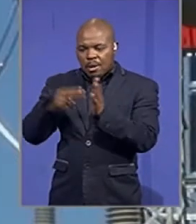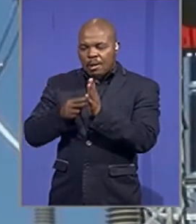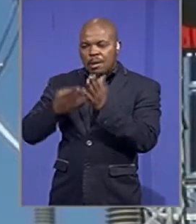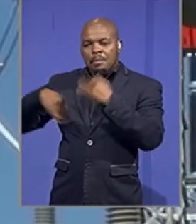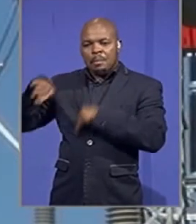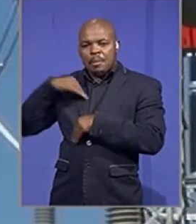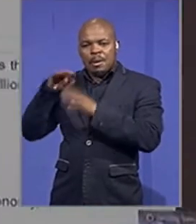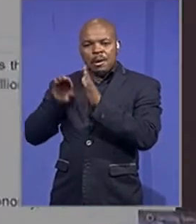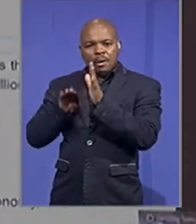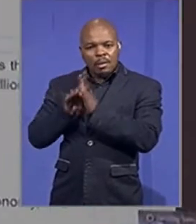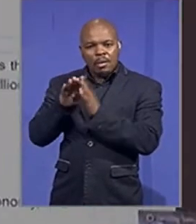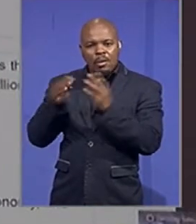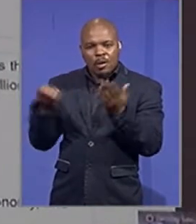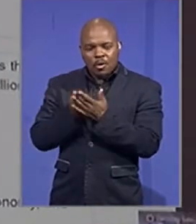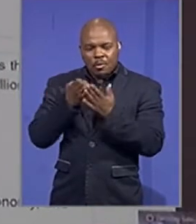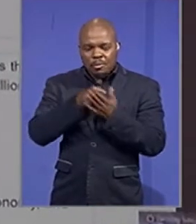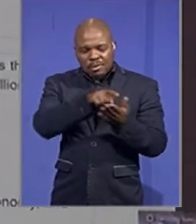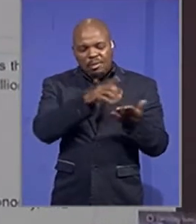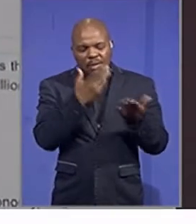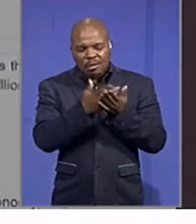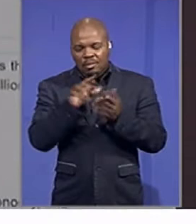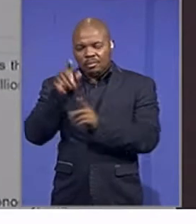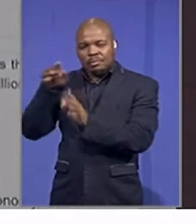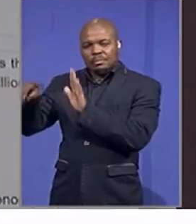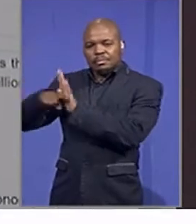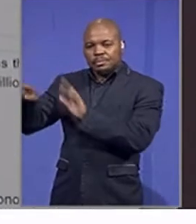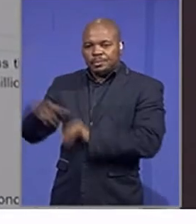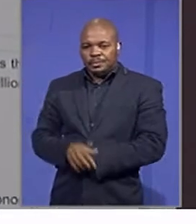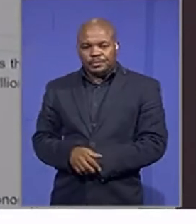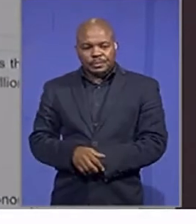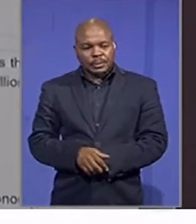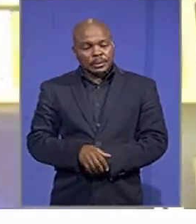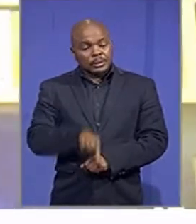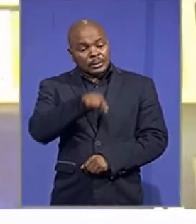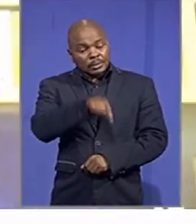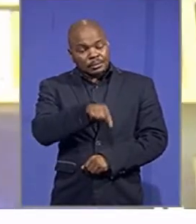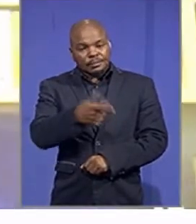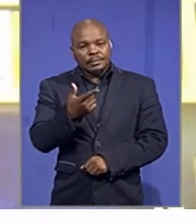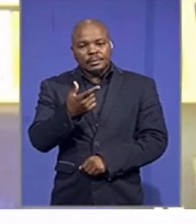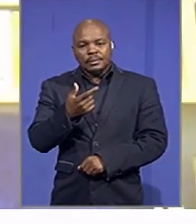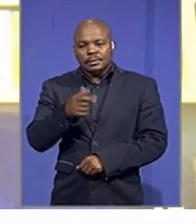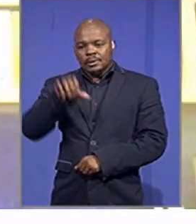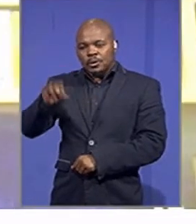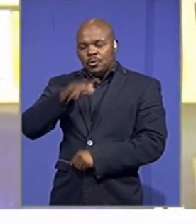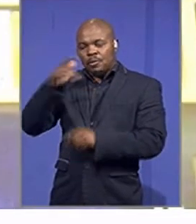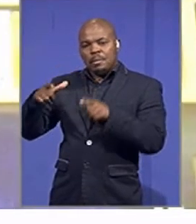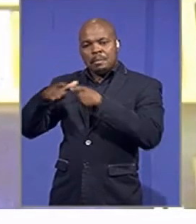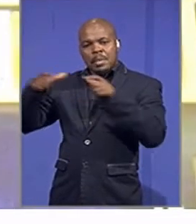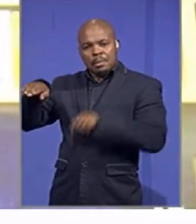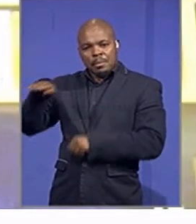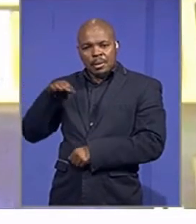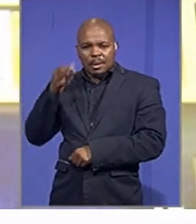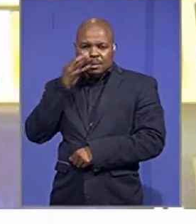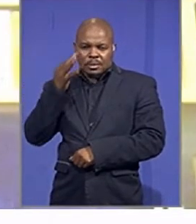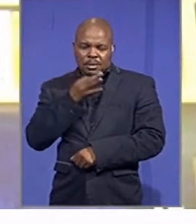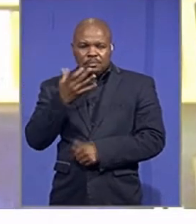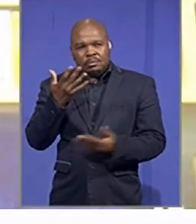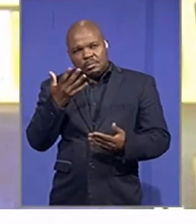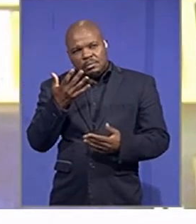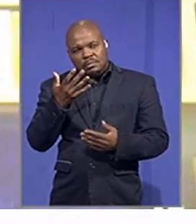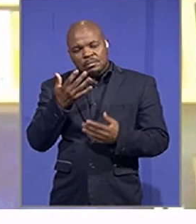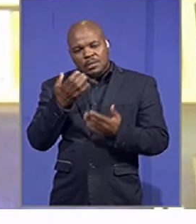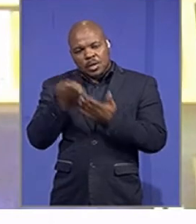The reason why the economy is not growing, and the Reserve Bank calculations about the potential growth for our economy is